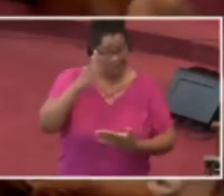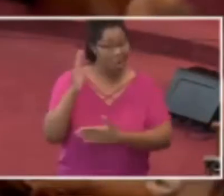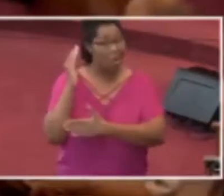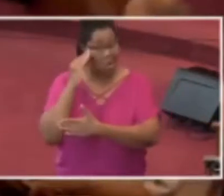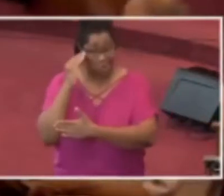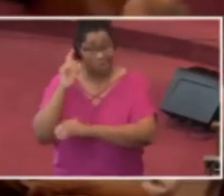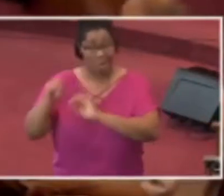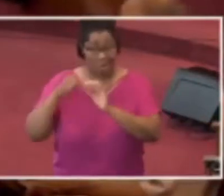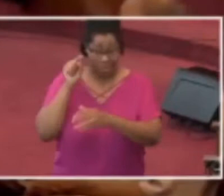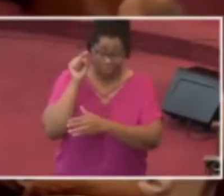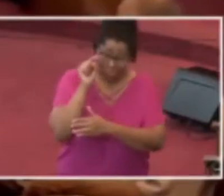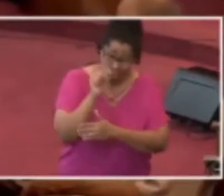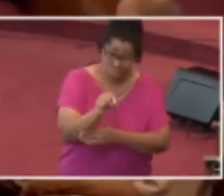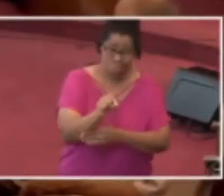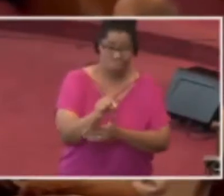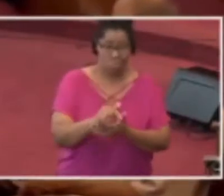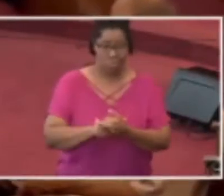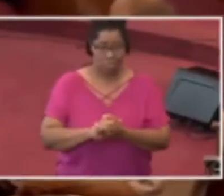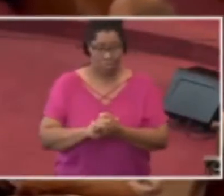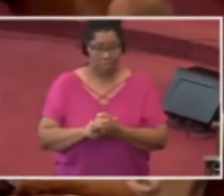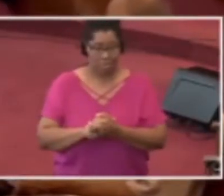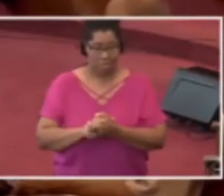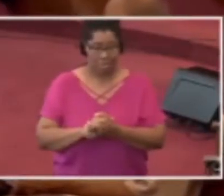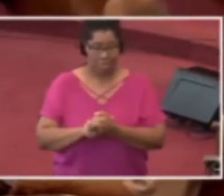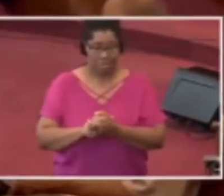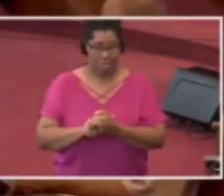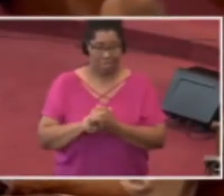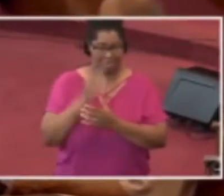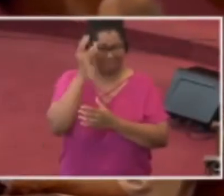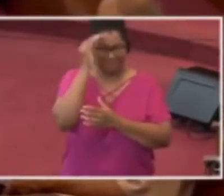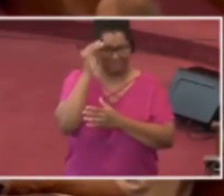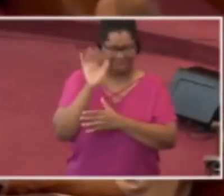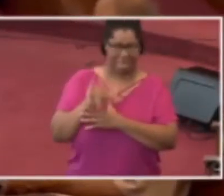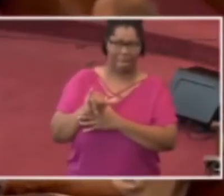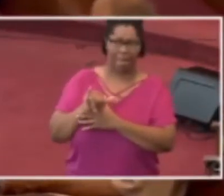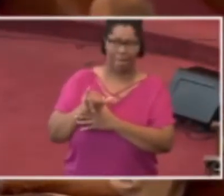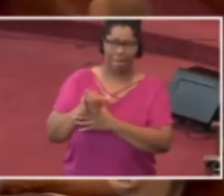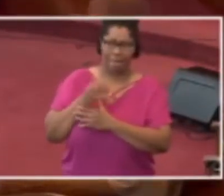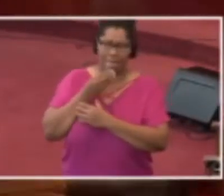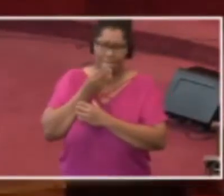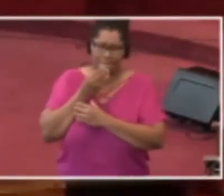everything about you. Chew on that for a minute. Mm-hmm.